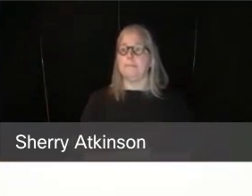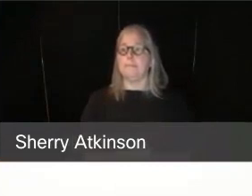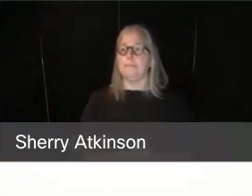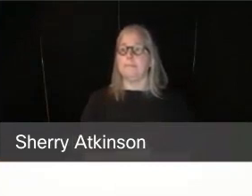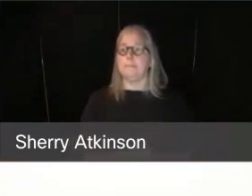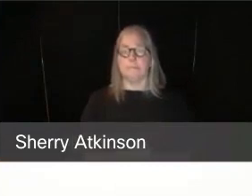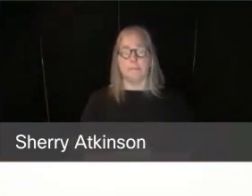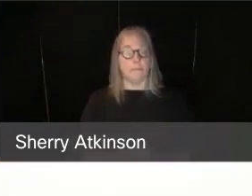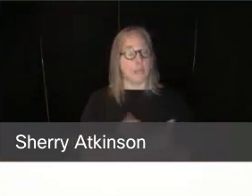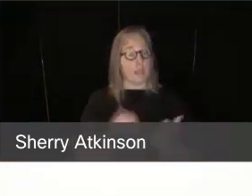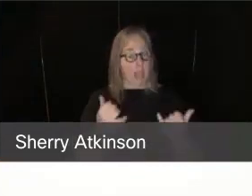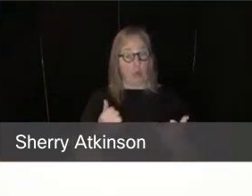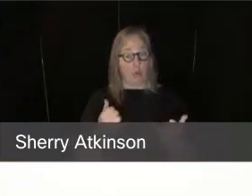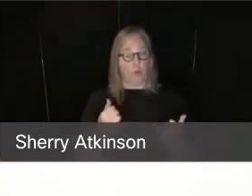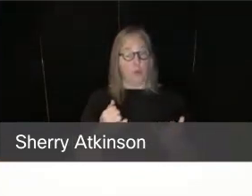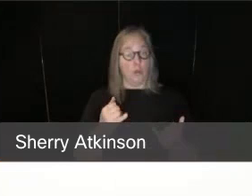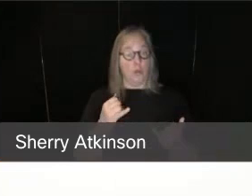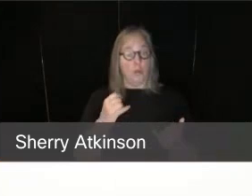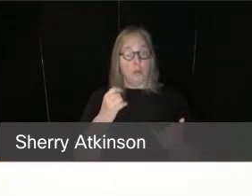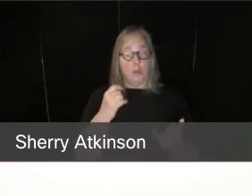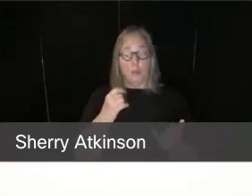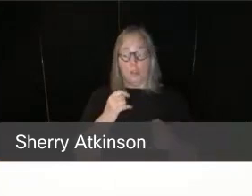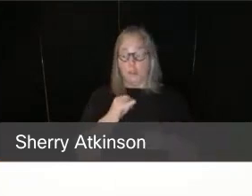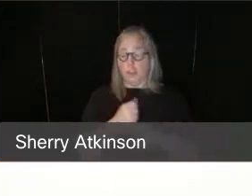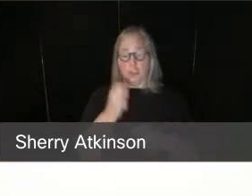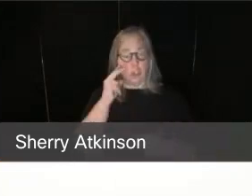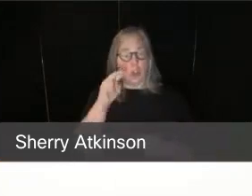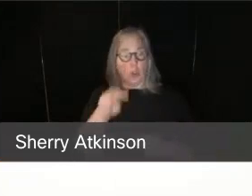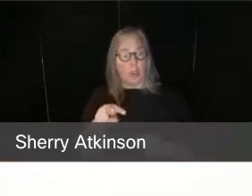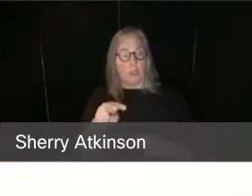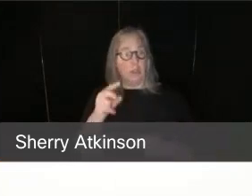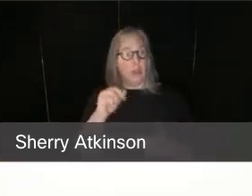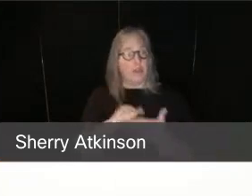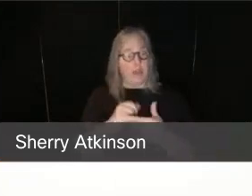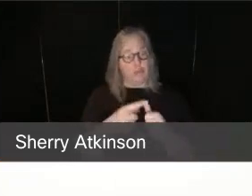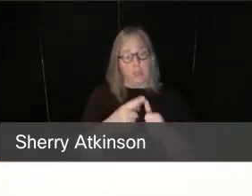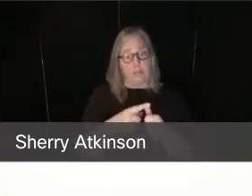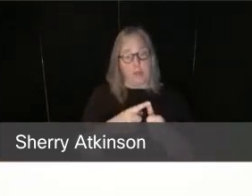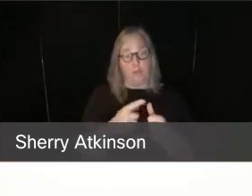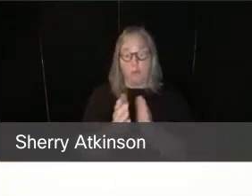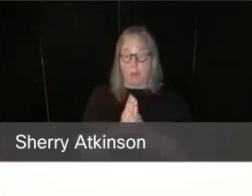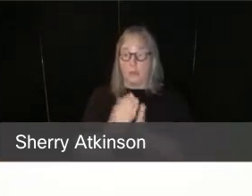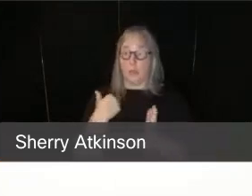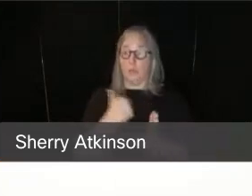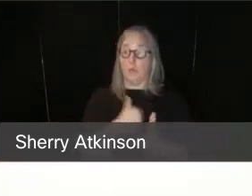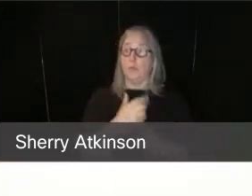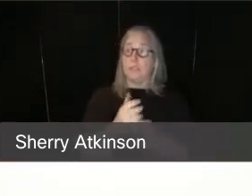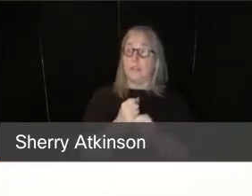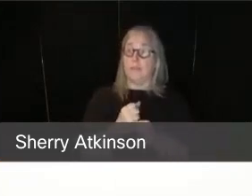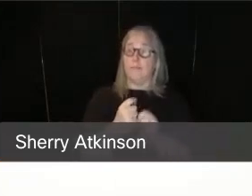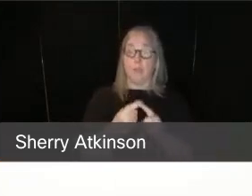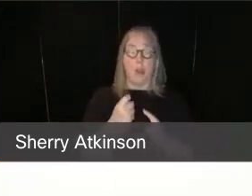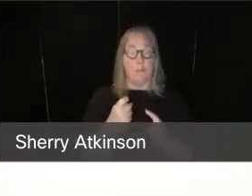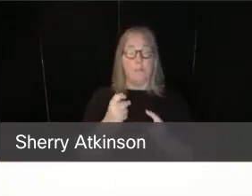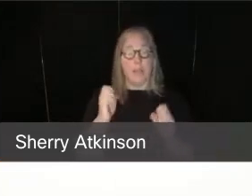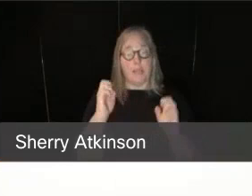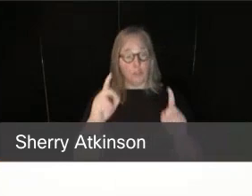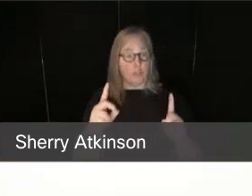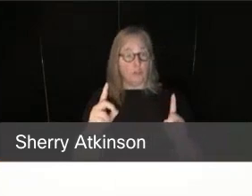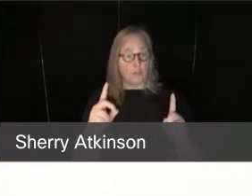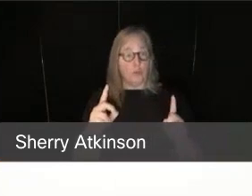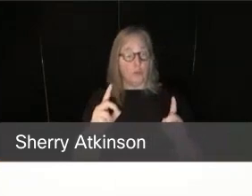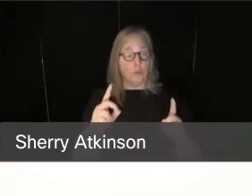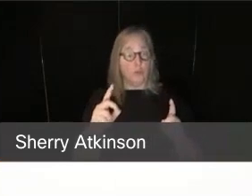Now, just taking a peek at the preliminary requests that we received from the educational entities for